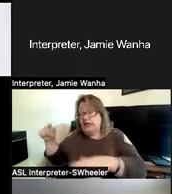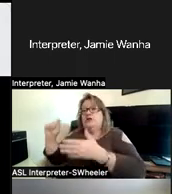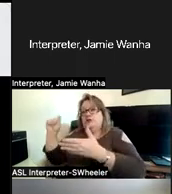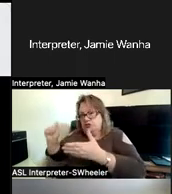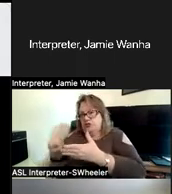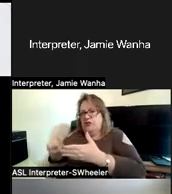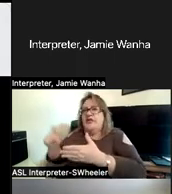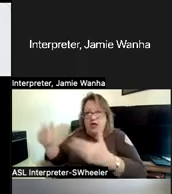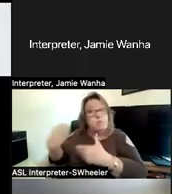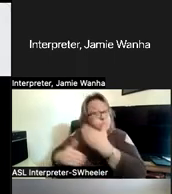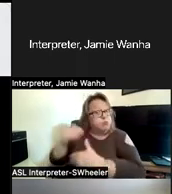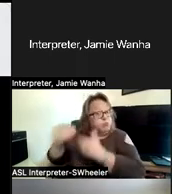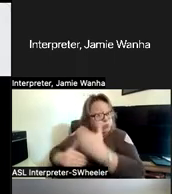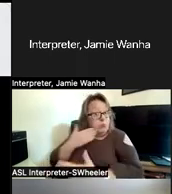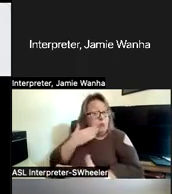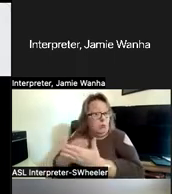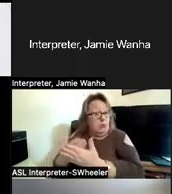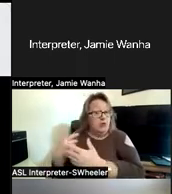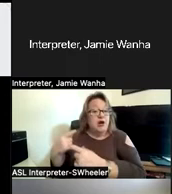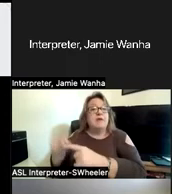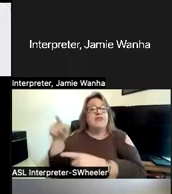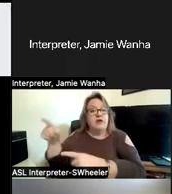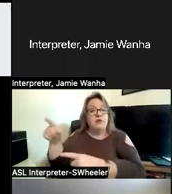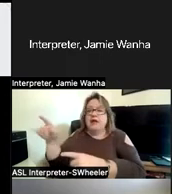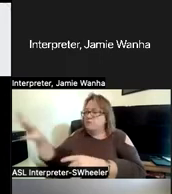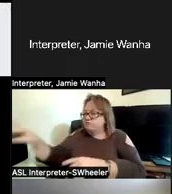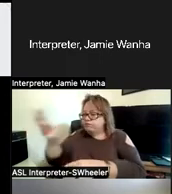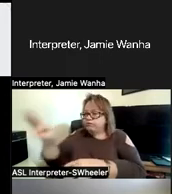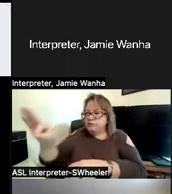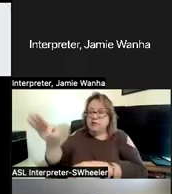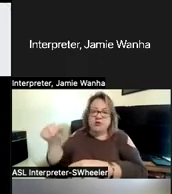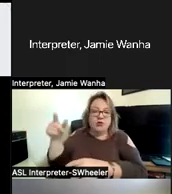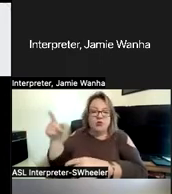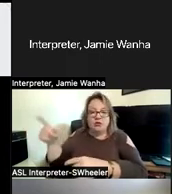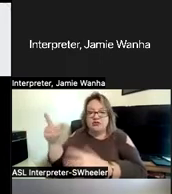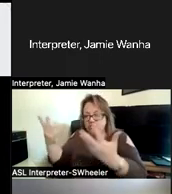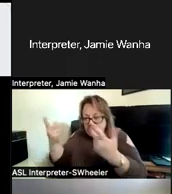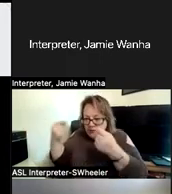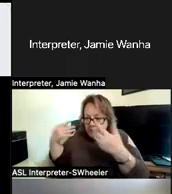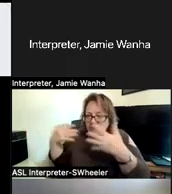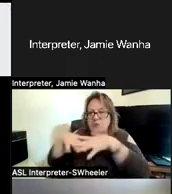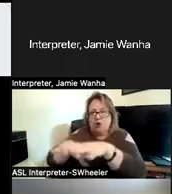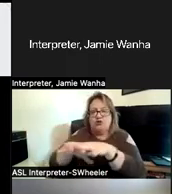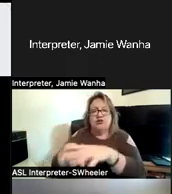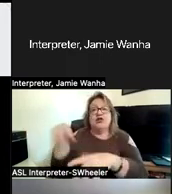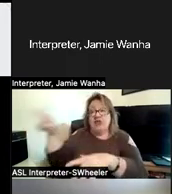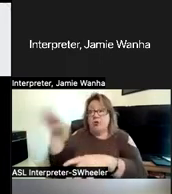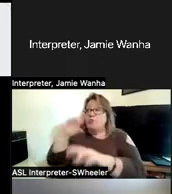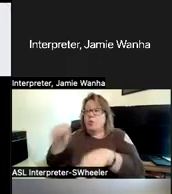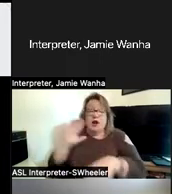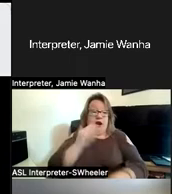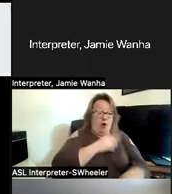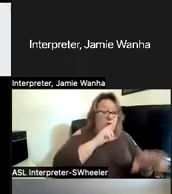much progress done so far, but there will be a point in which we are going to merge both both reports. Next,